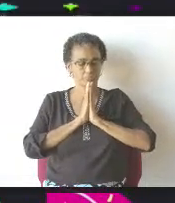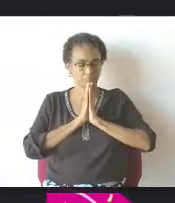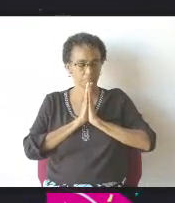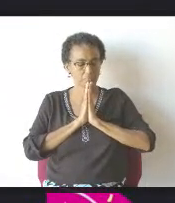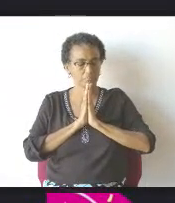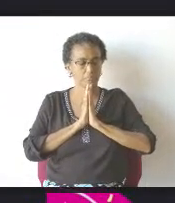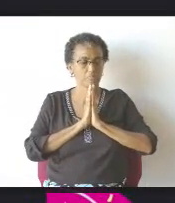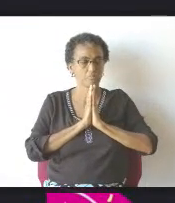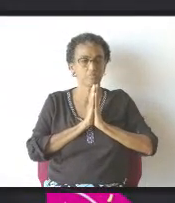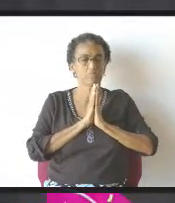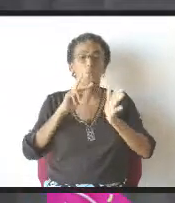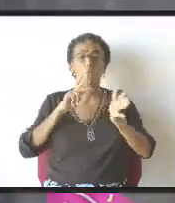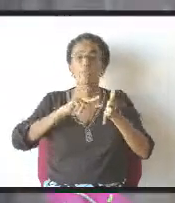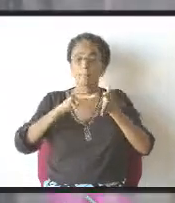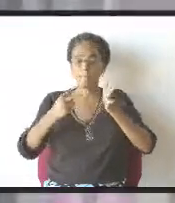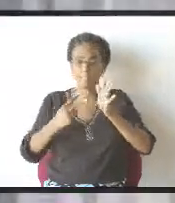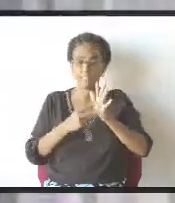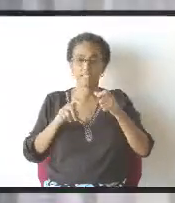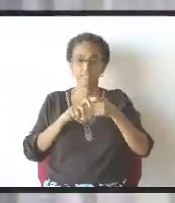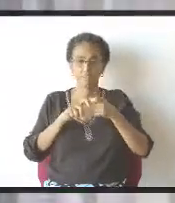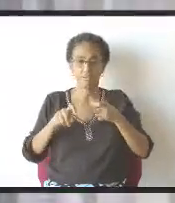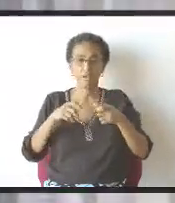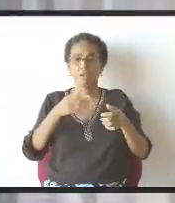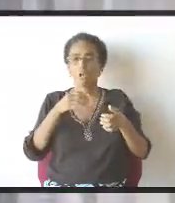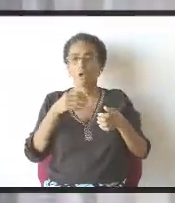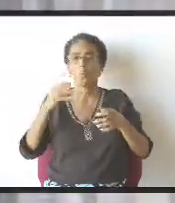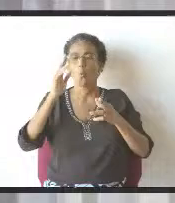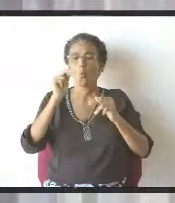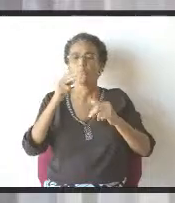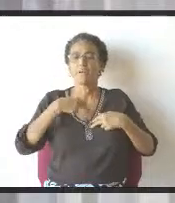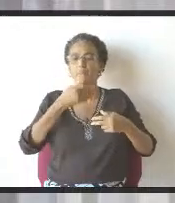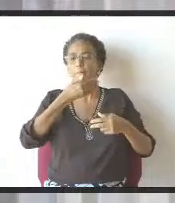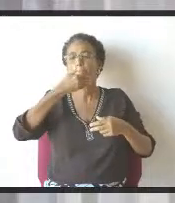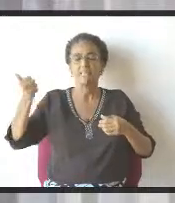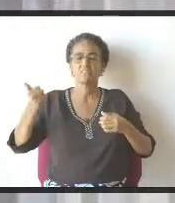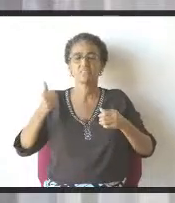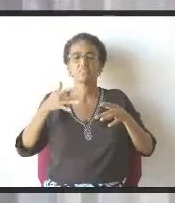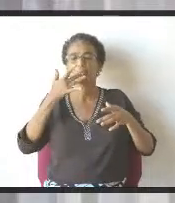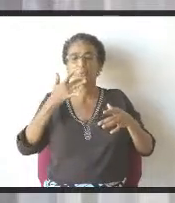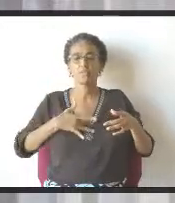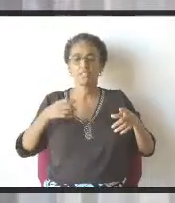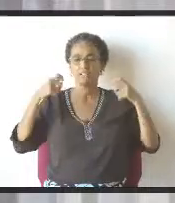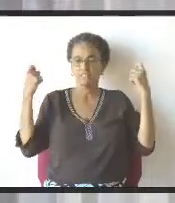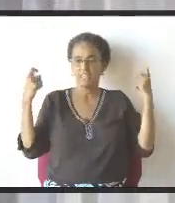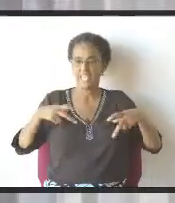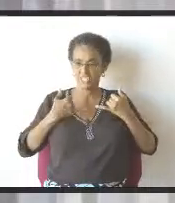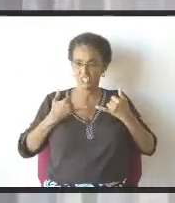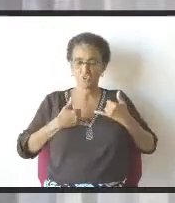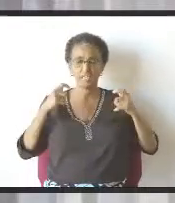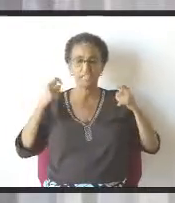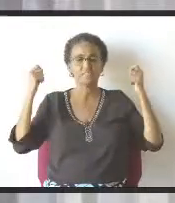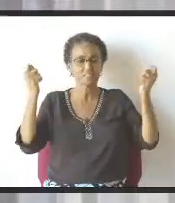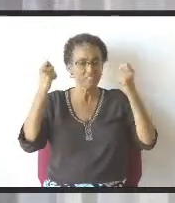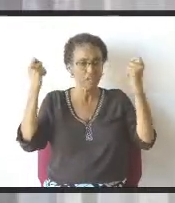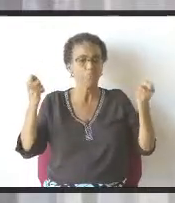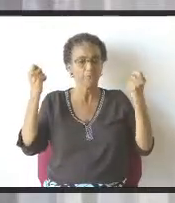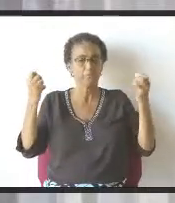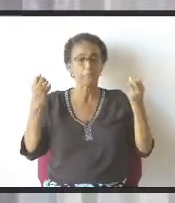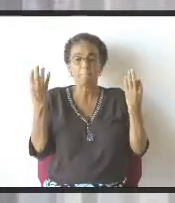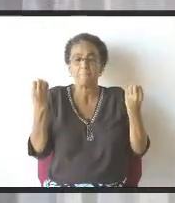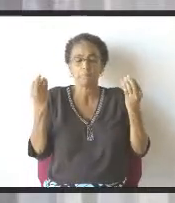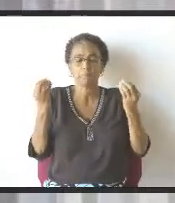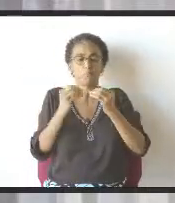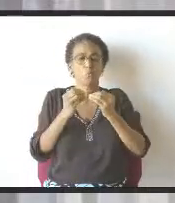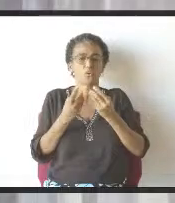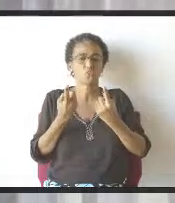You do mean that? Have a blessed birthday, and may you live to enjoy and to celebrate many more for many, many years to come.